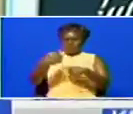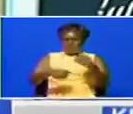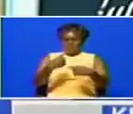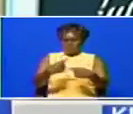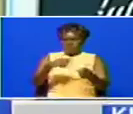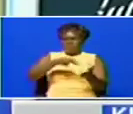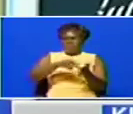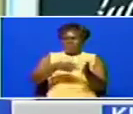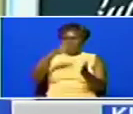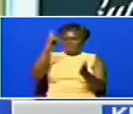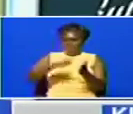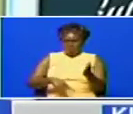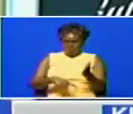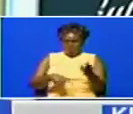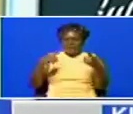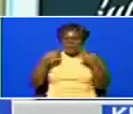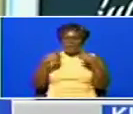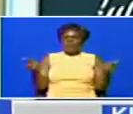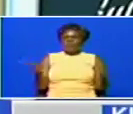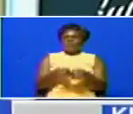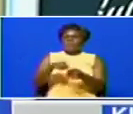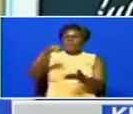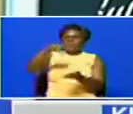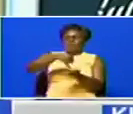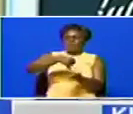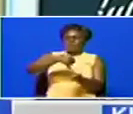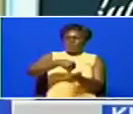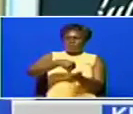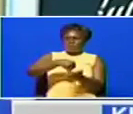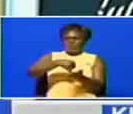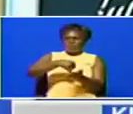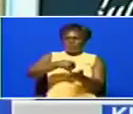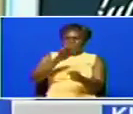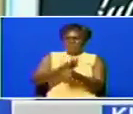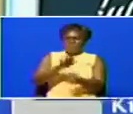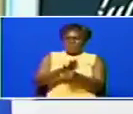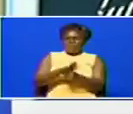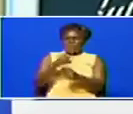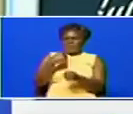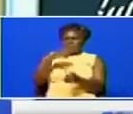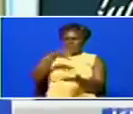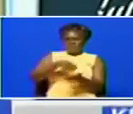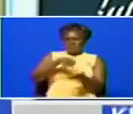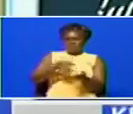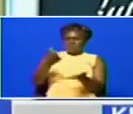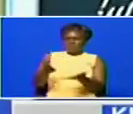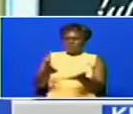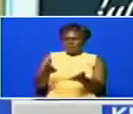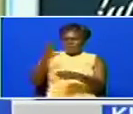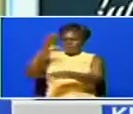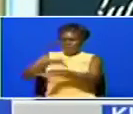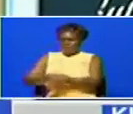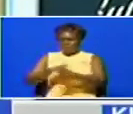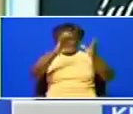and therefore on the outcome, including a vast majority of stations where both NASA and